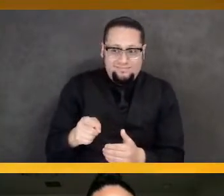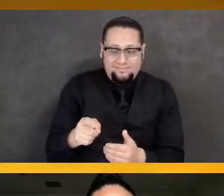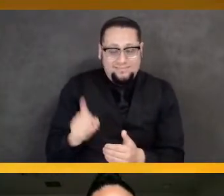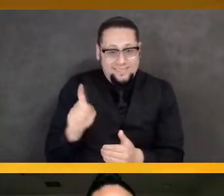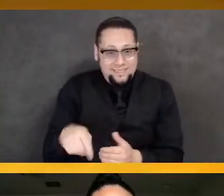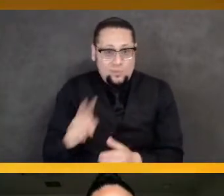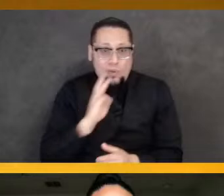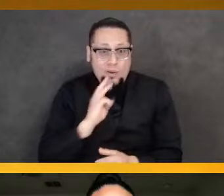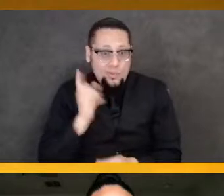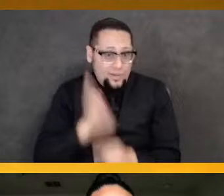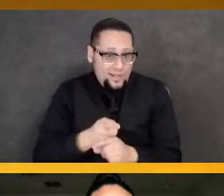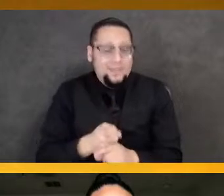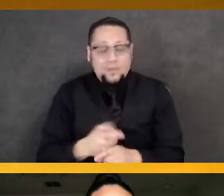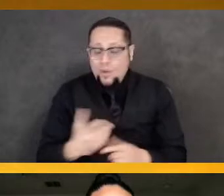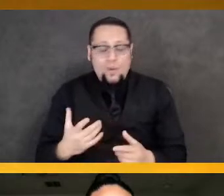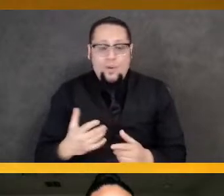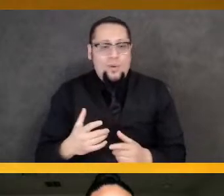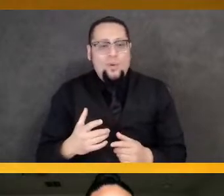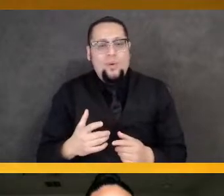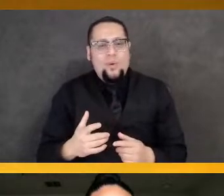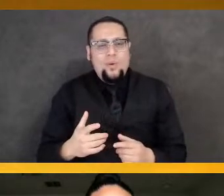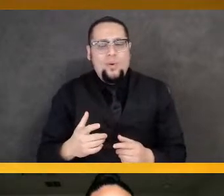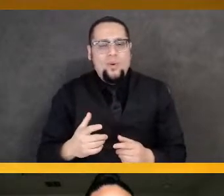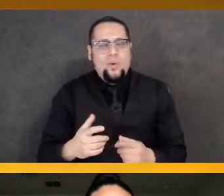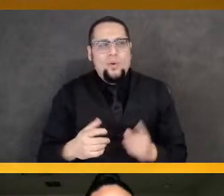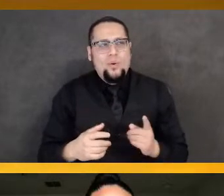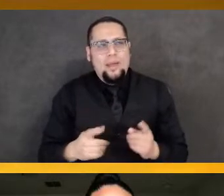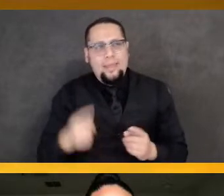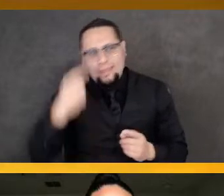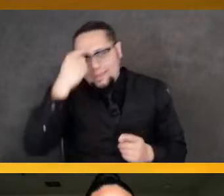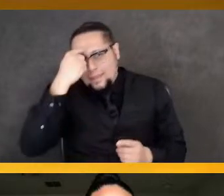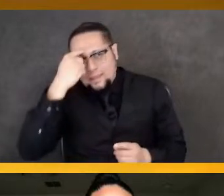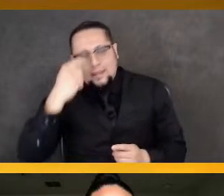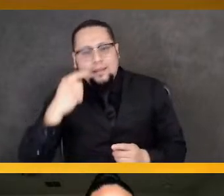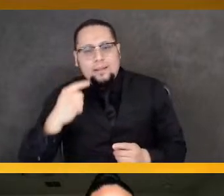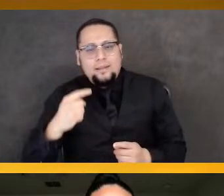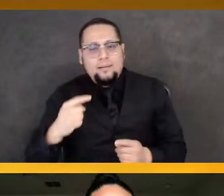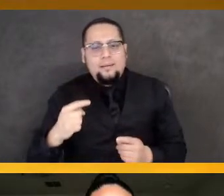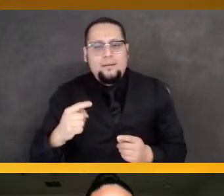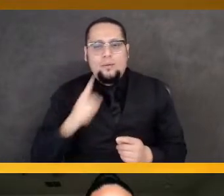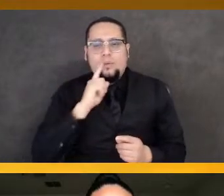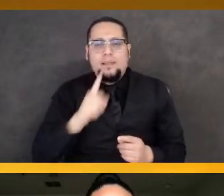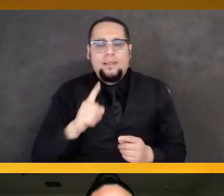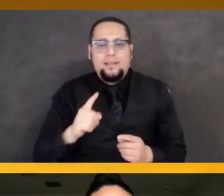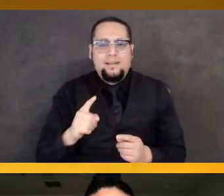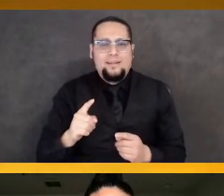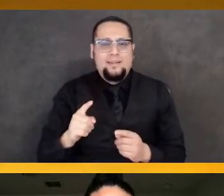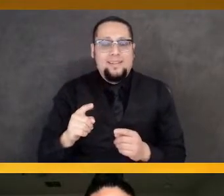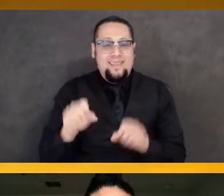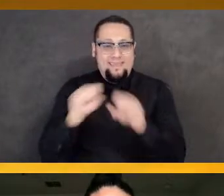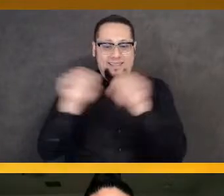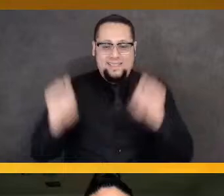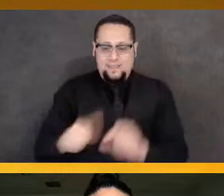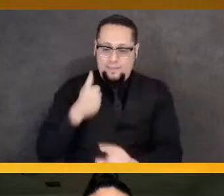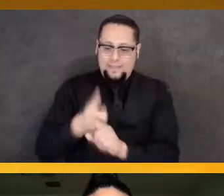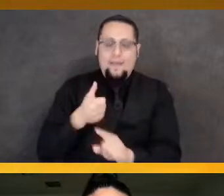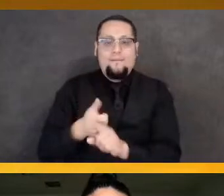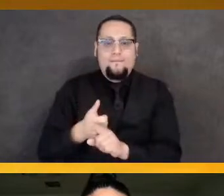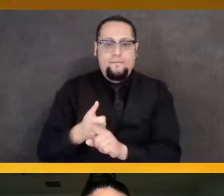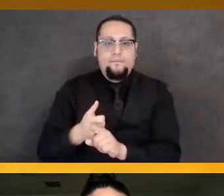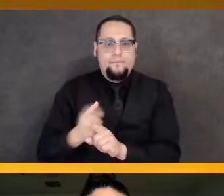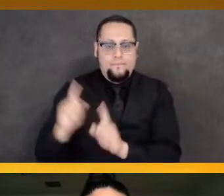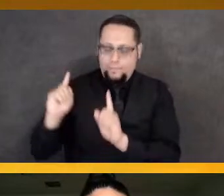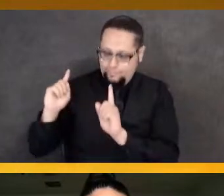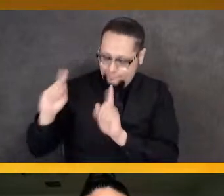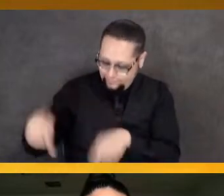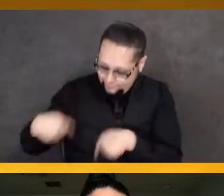reason, right? And I think, you know, it's just that there's been such a systematic attempt and effort